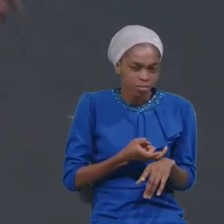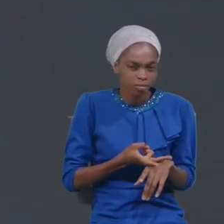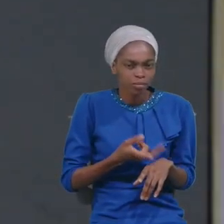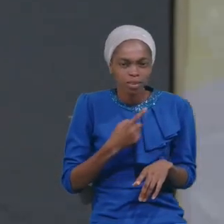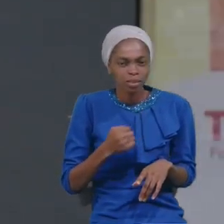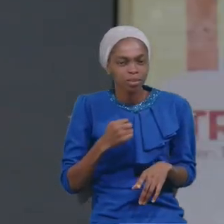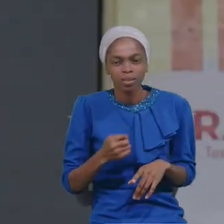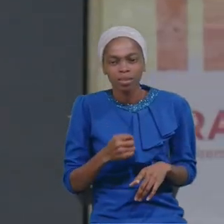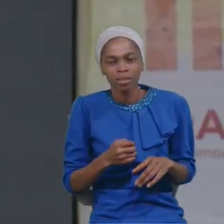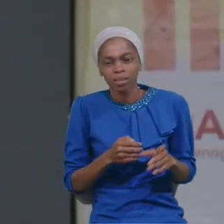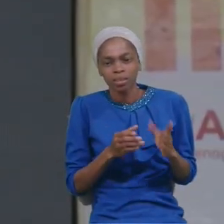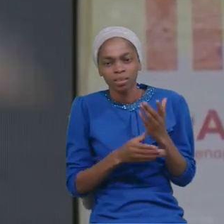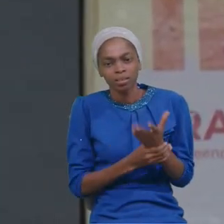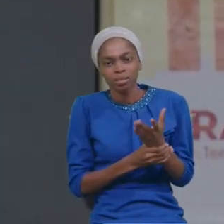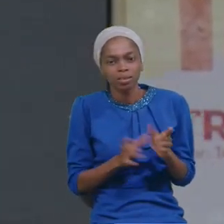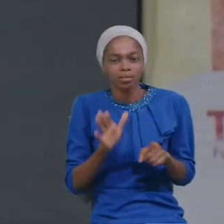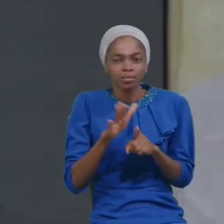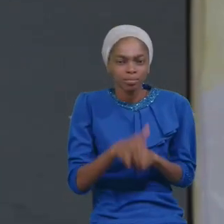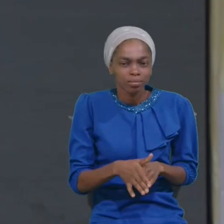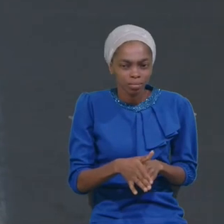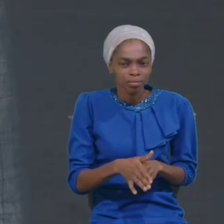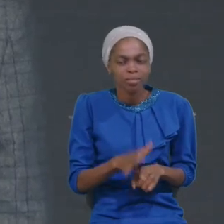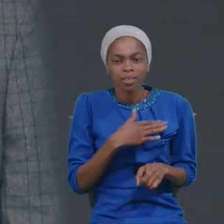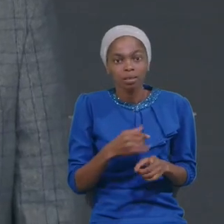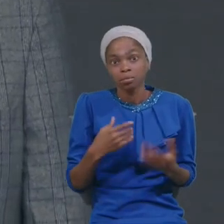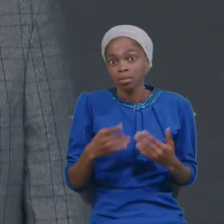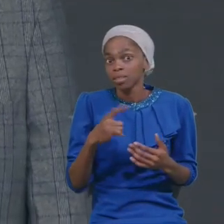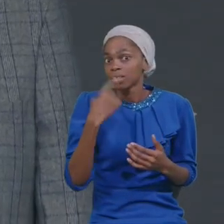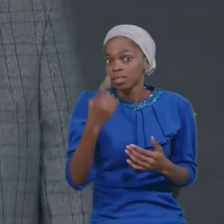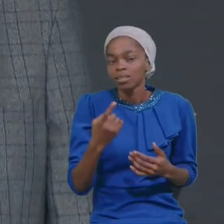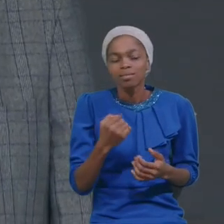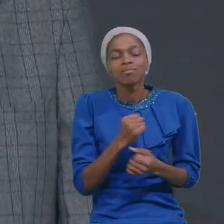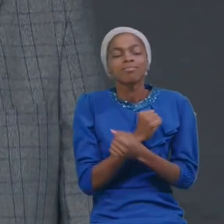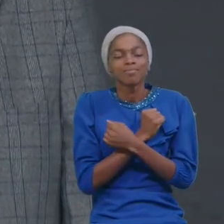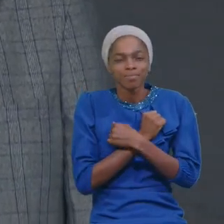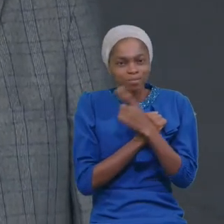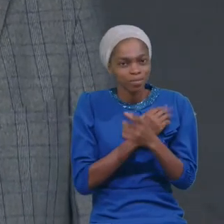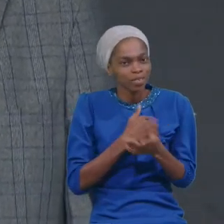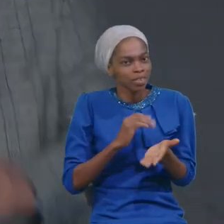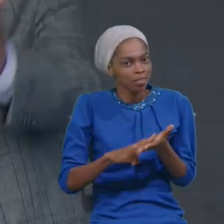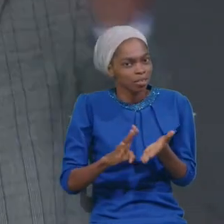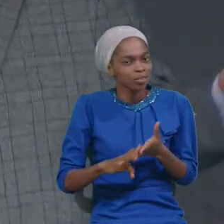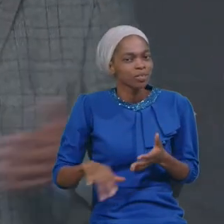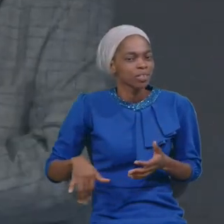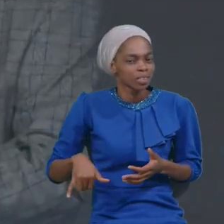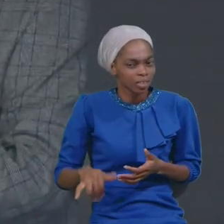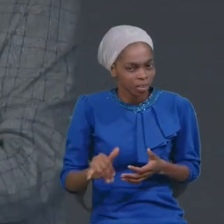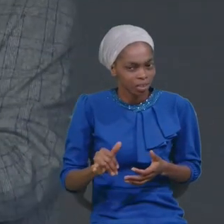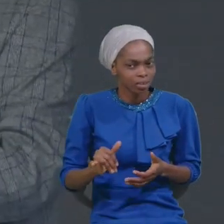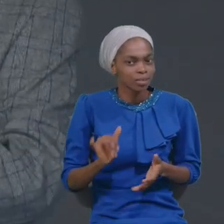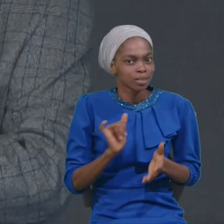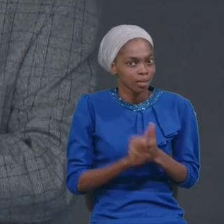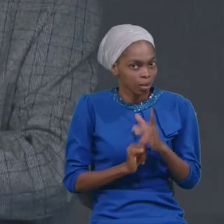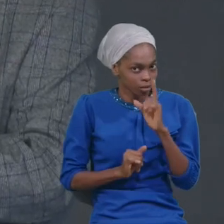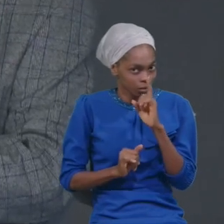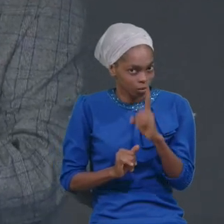forgive you, yet that one, they say, it will never be cleared. But there is a